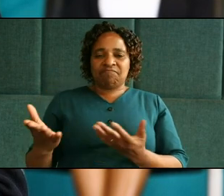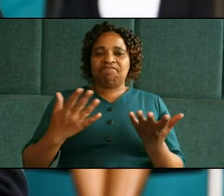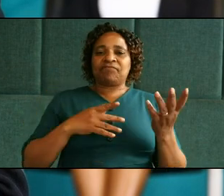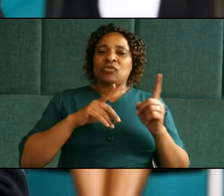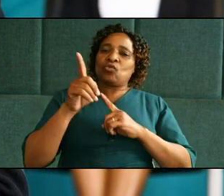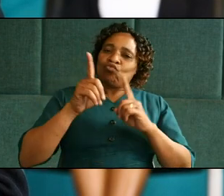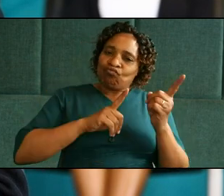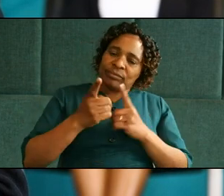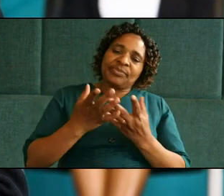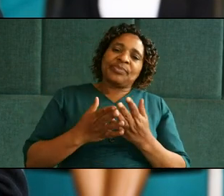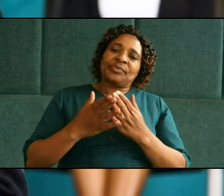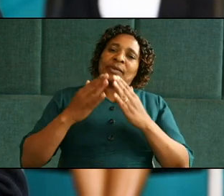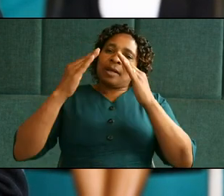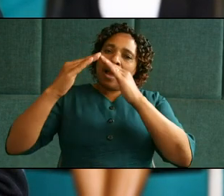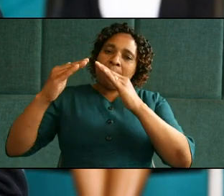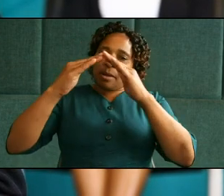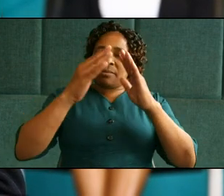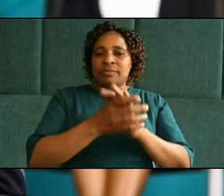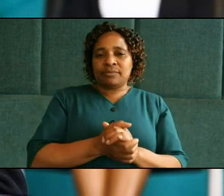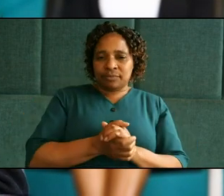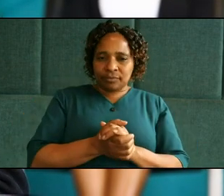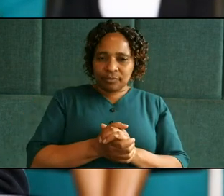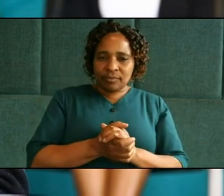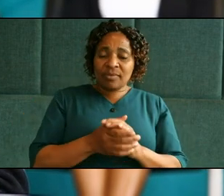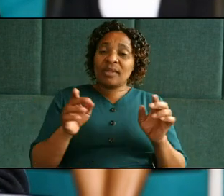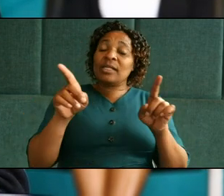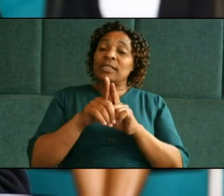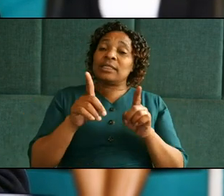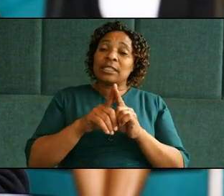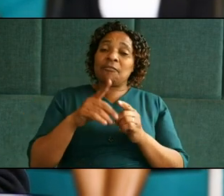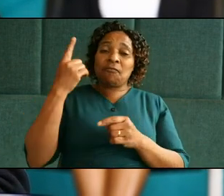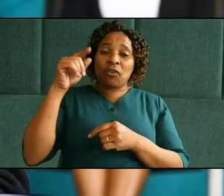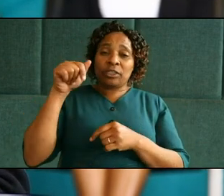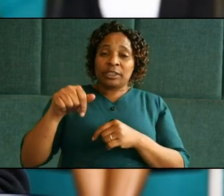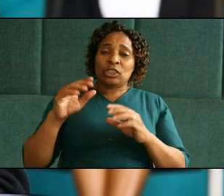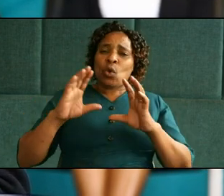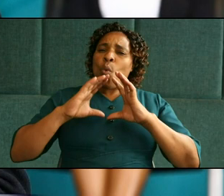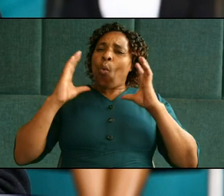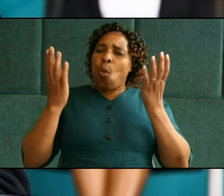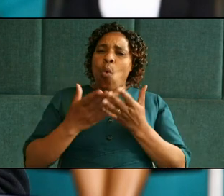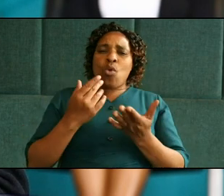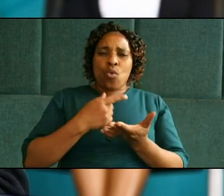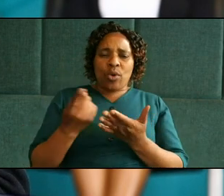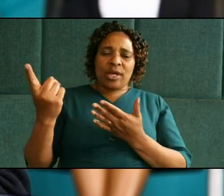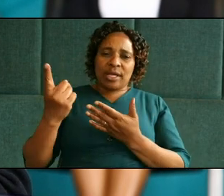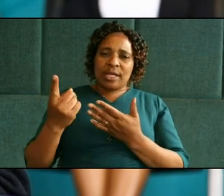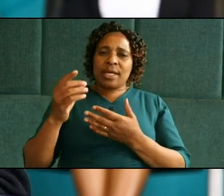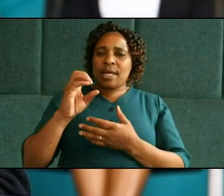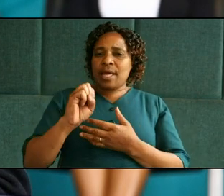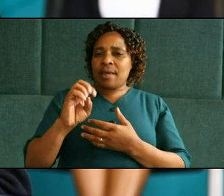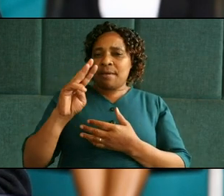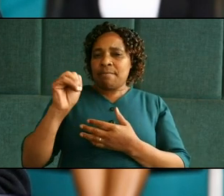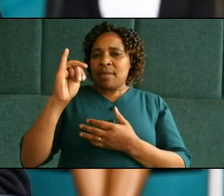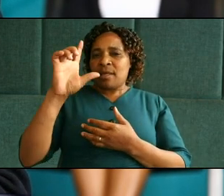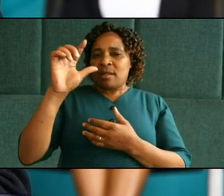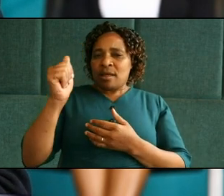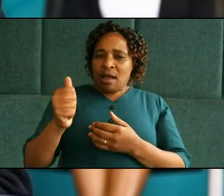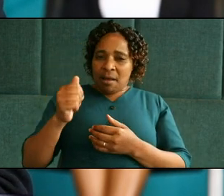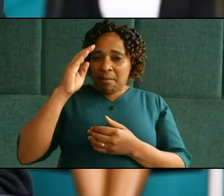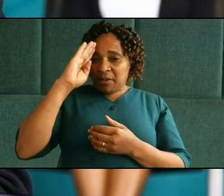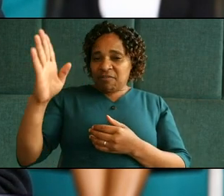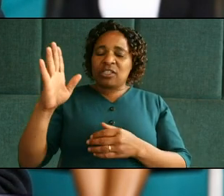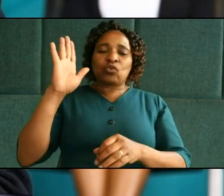campery. And as for that entire week, while Emilia was at pathfinders, they did a lot